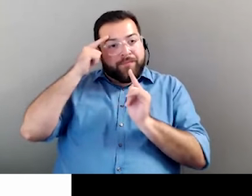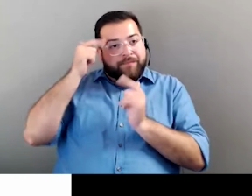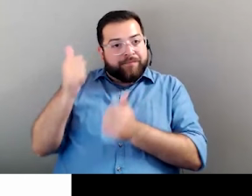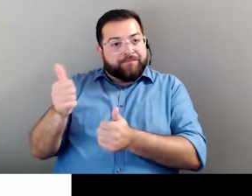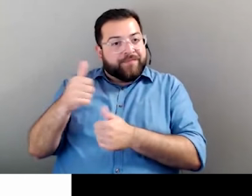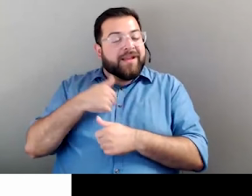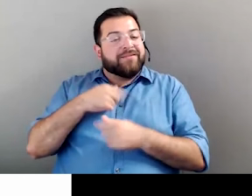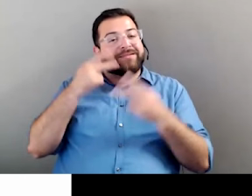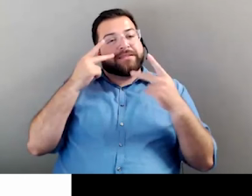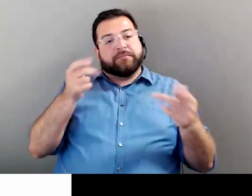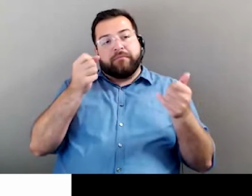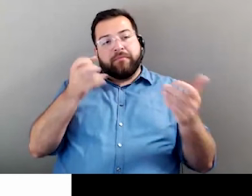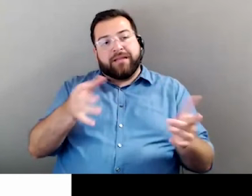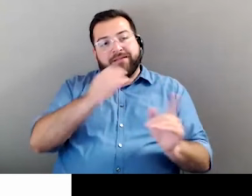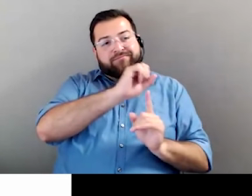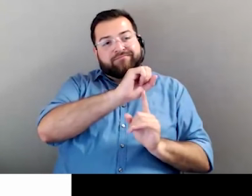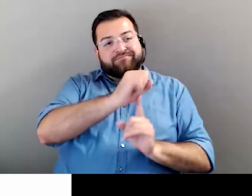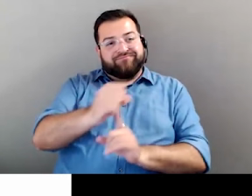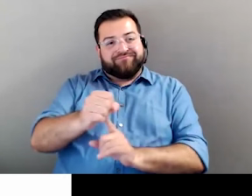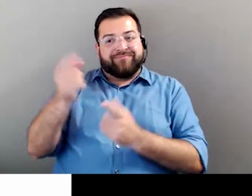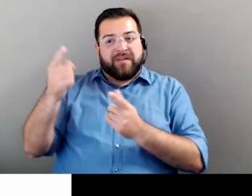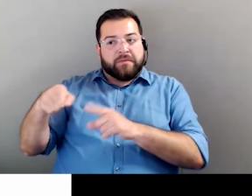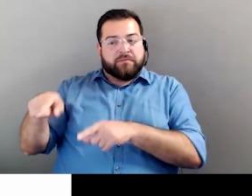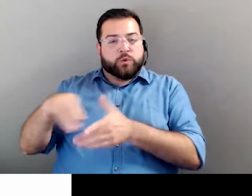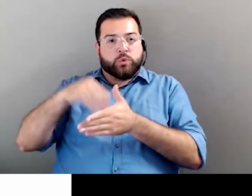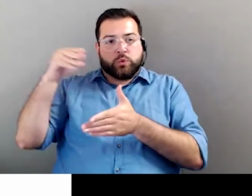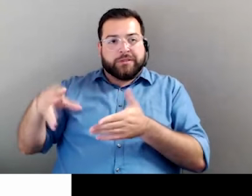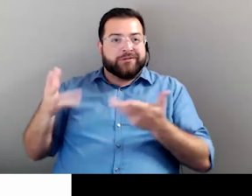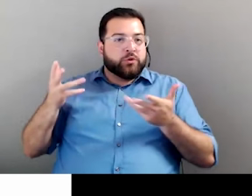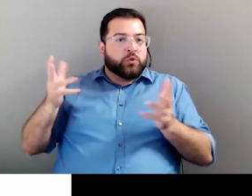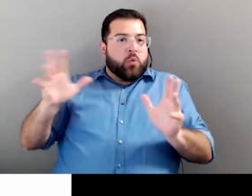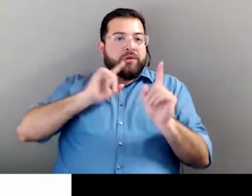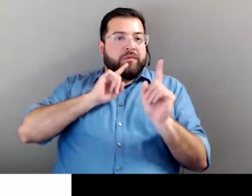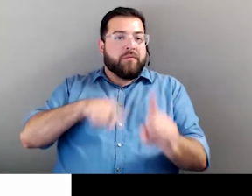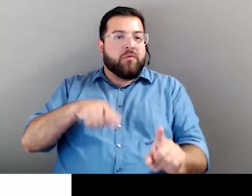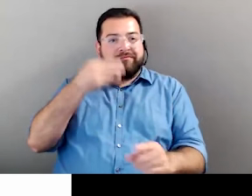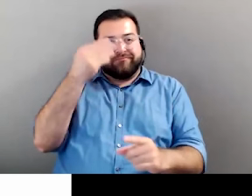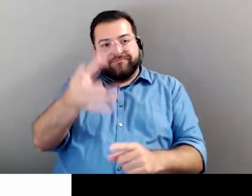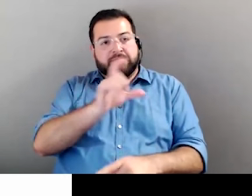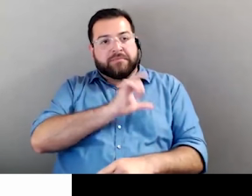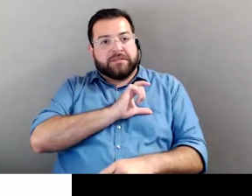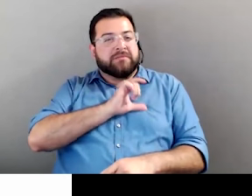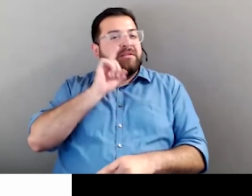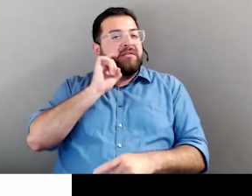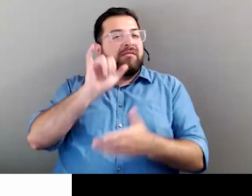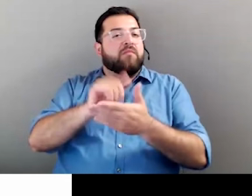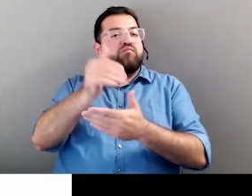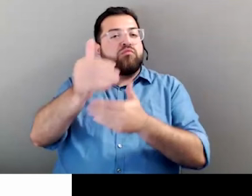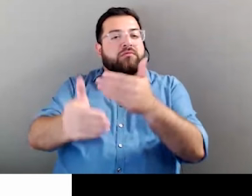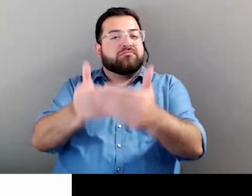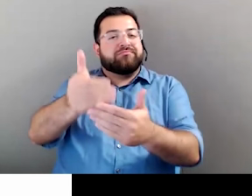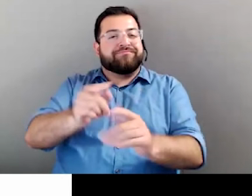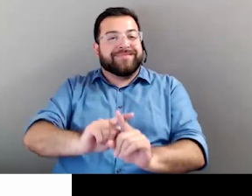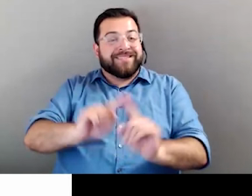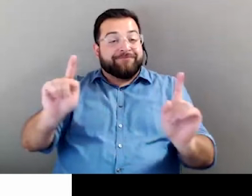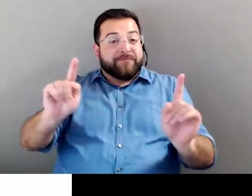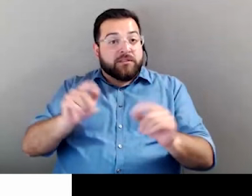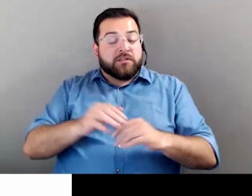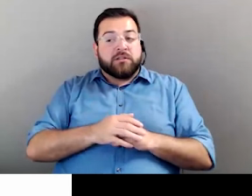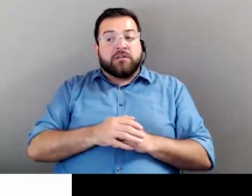cases where they don't want to report it to campus PD. And they, because it's a different process, because once